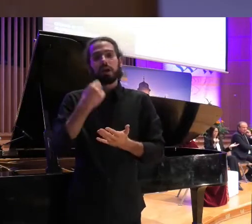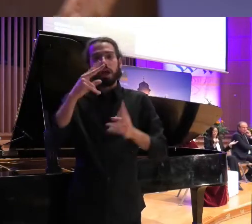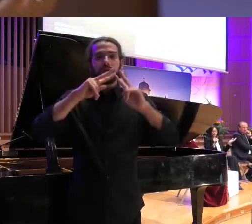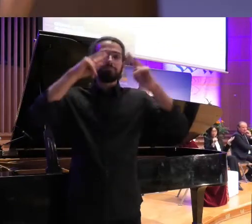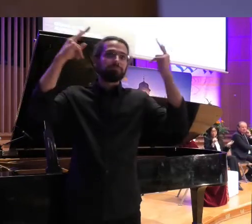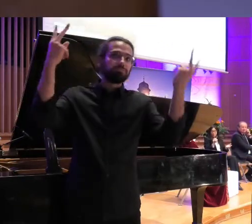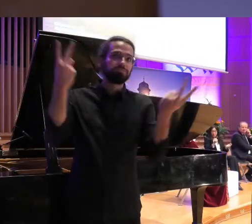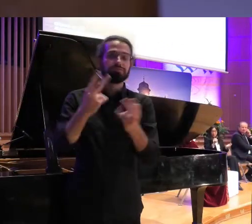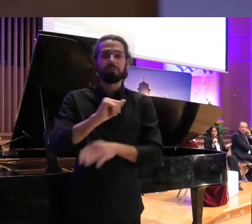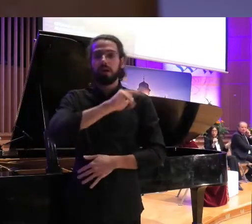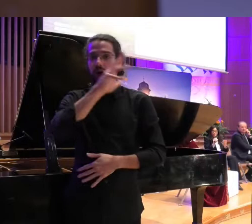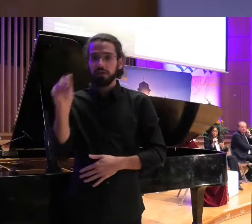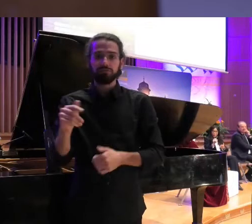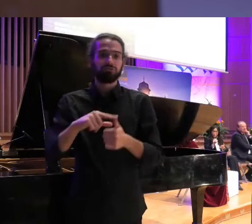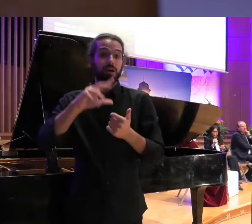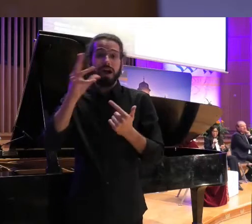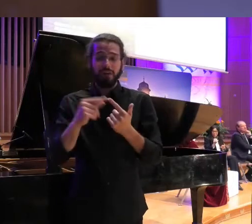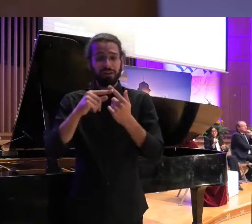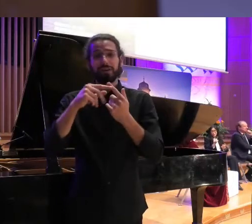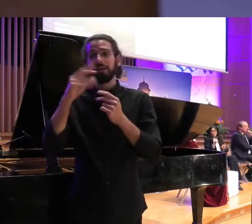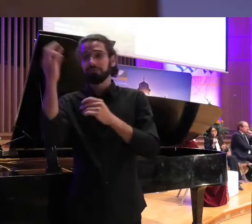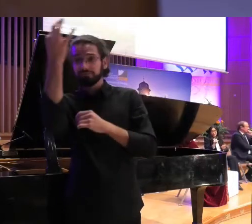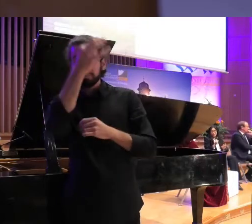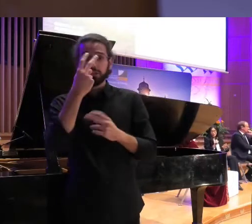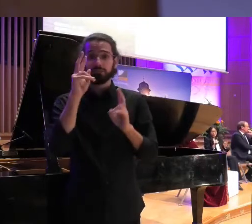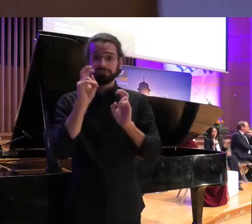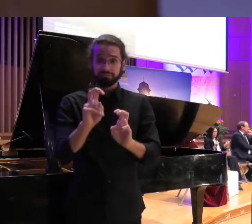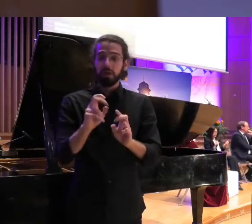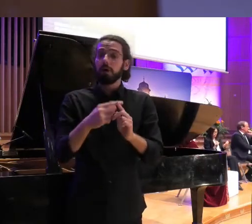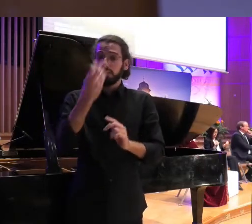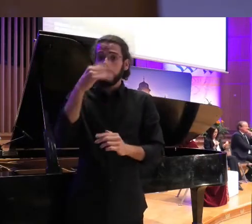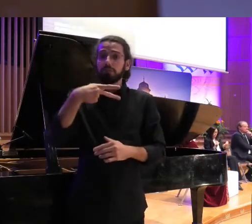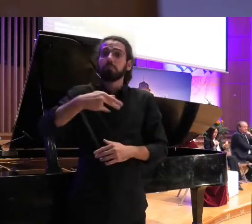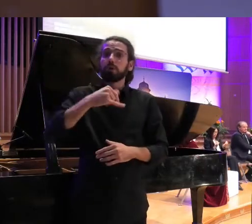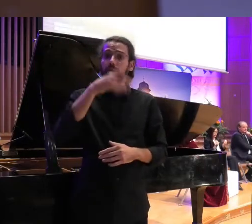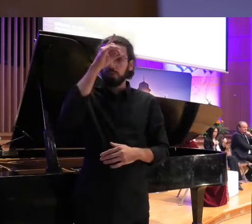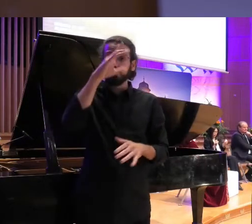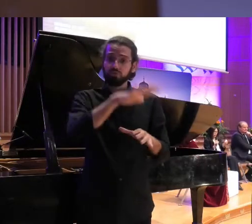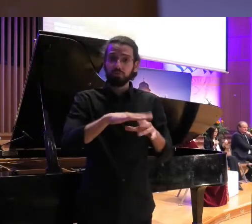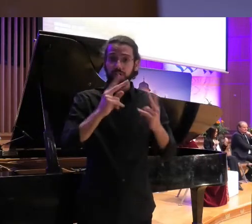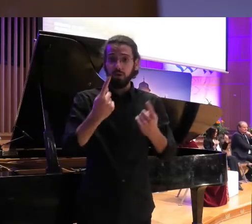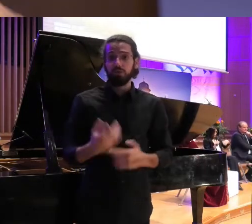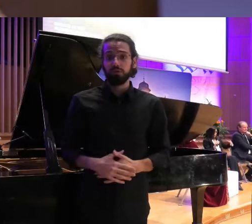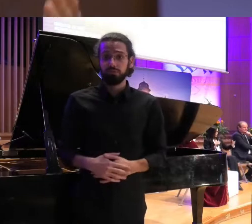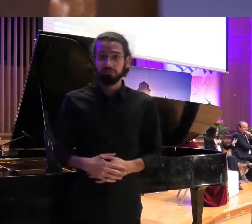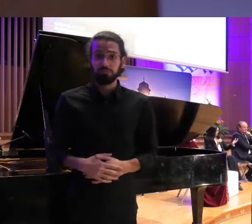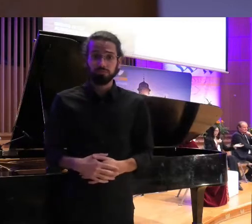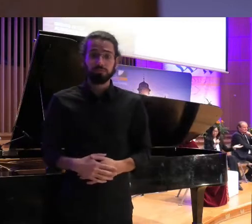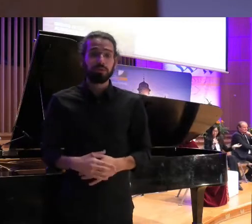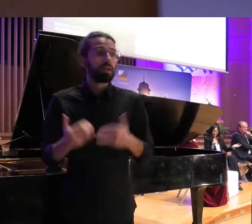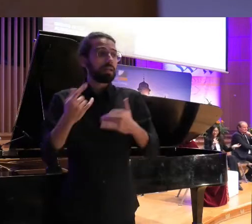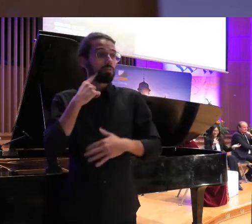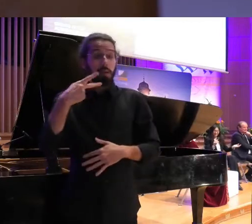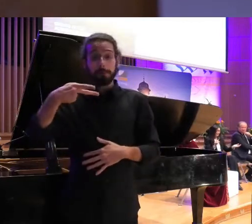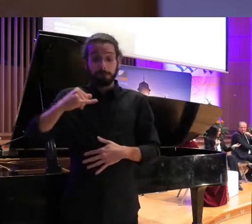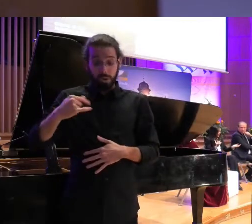Asia, in Africa, but we also have projects in Germany. Mm-hmm. We had, a project actually about